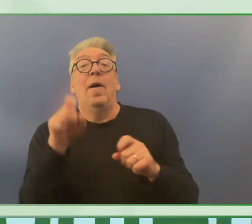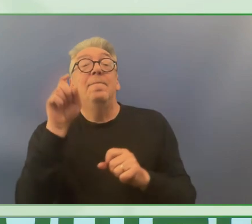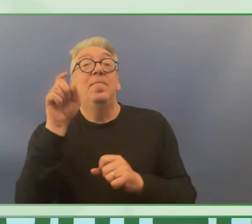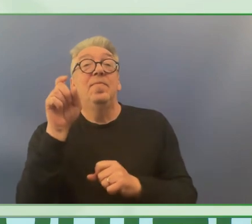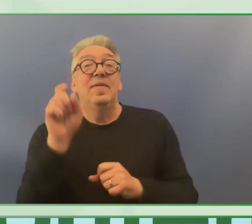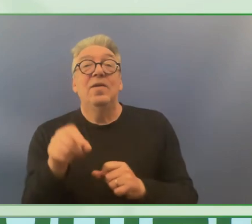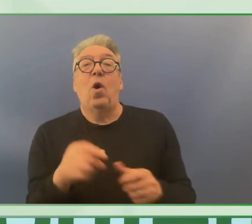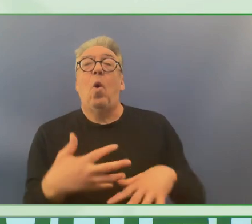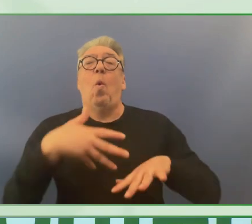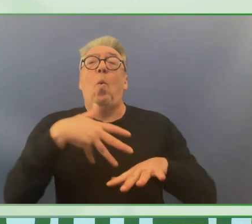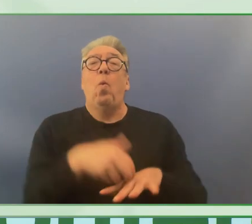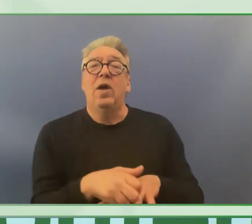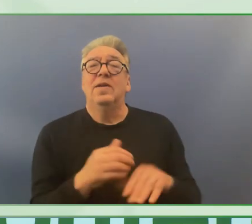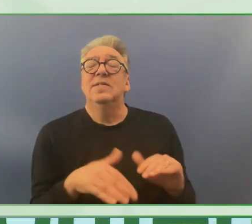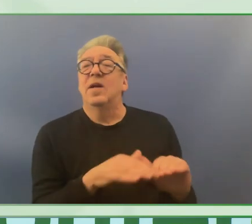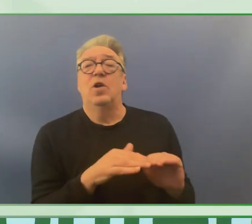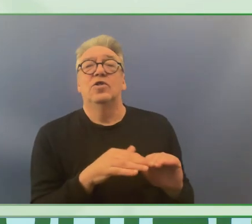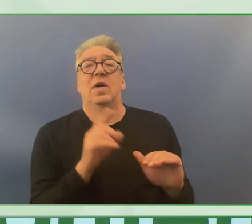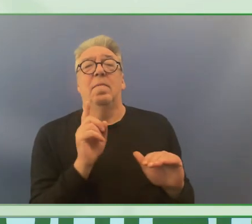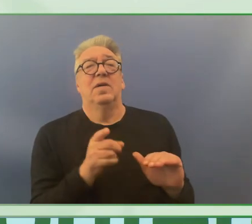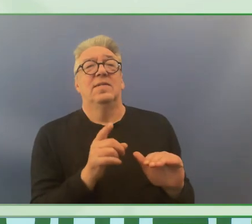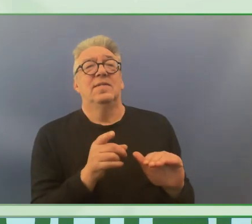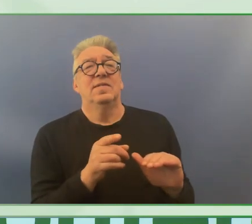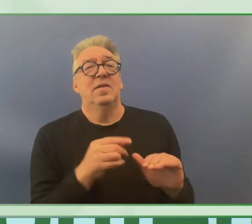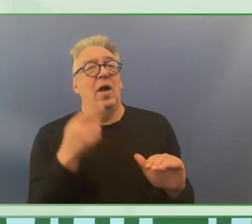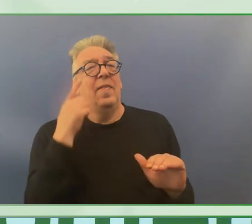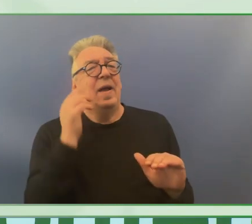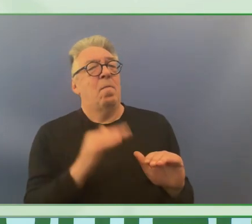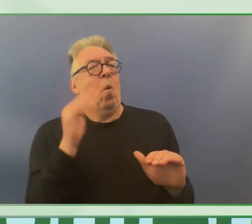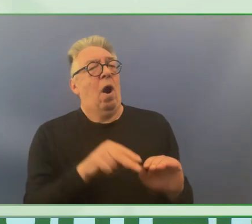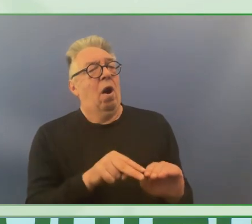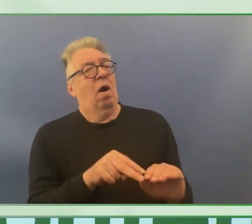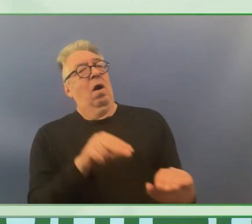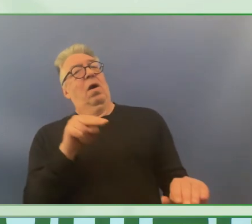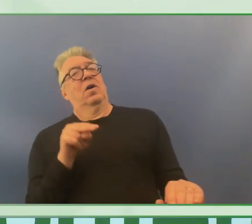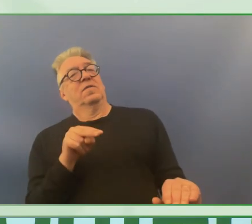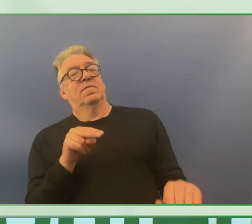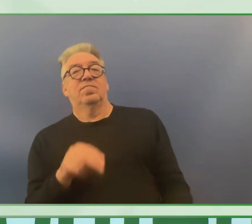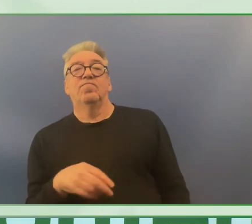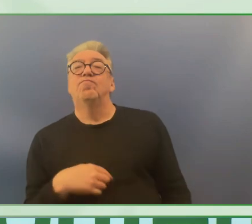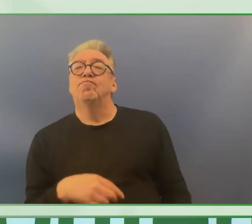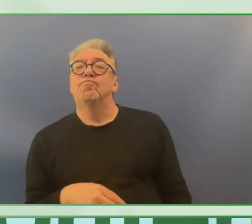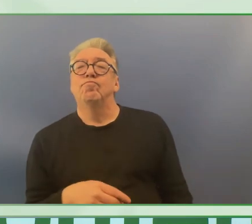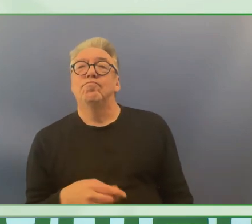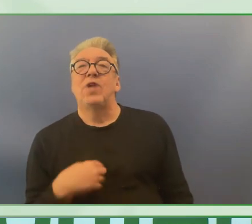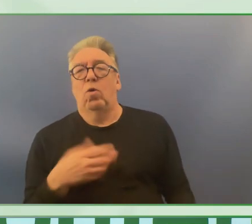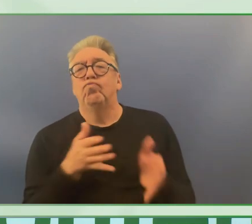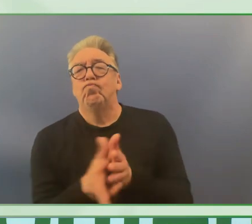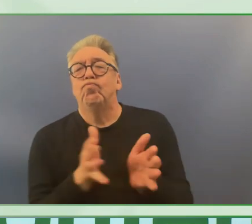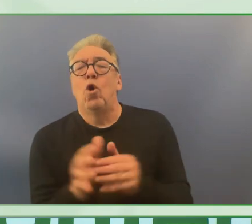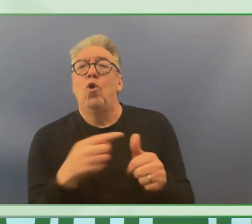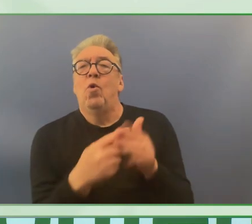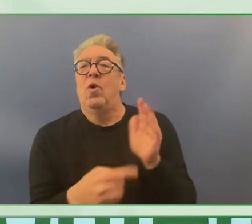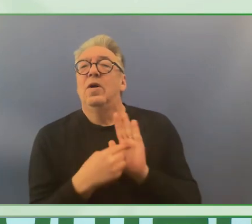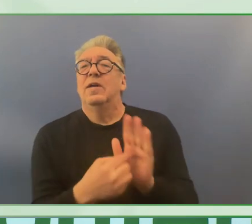really think of your usability comprehensively. And I'll give you a few examples of things that we've done and failed